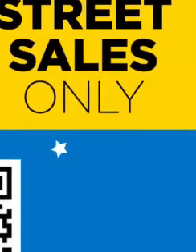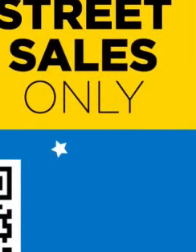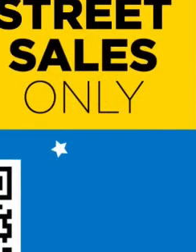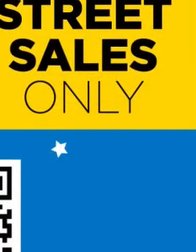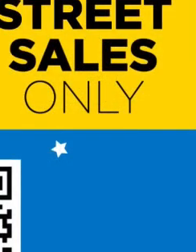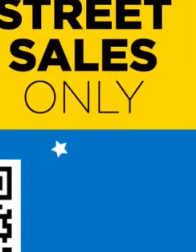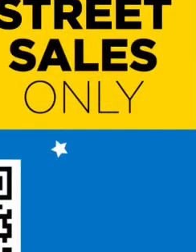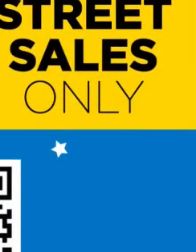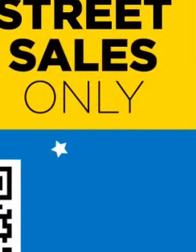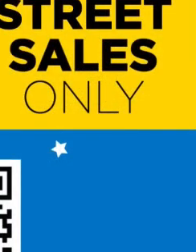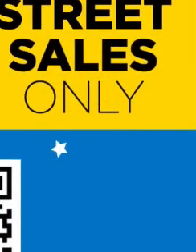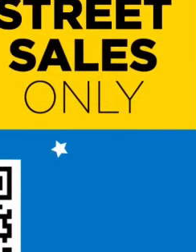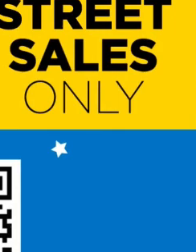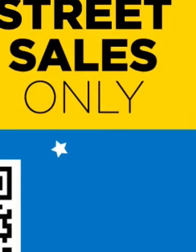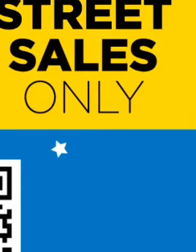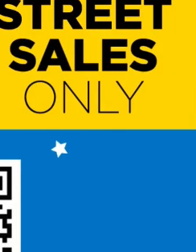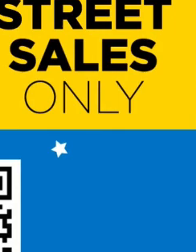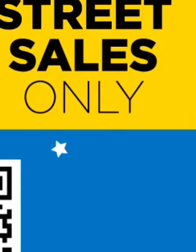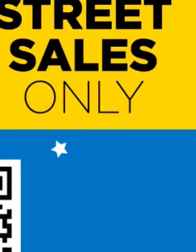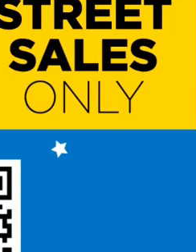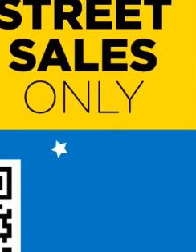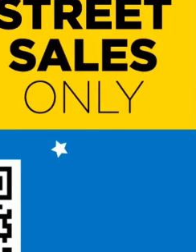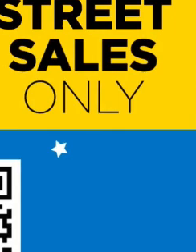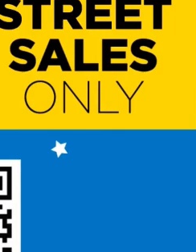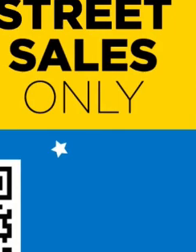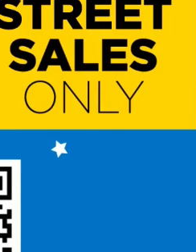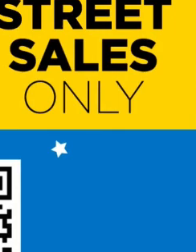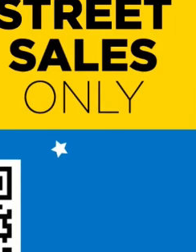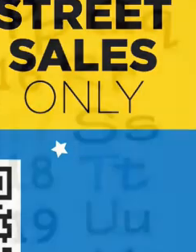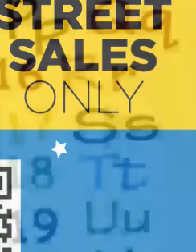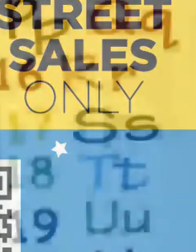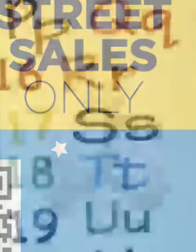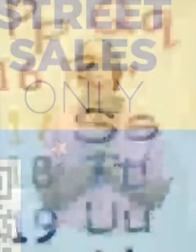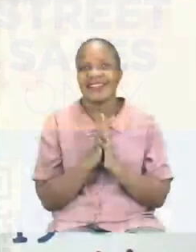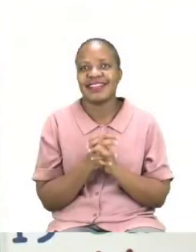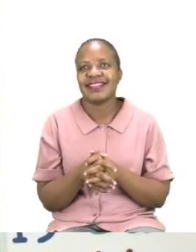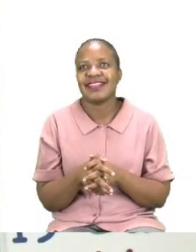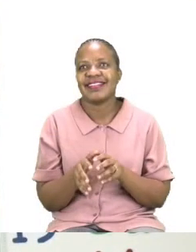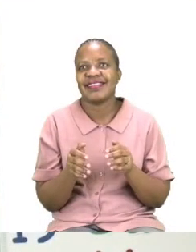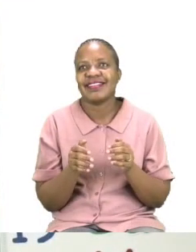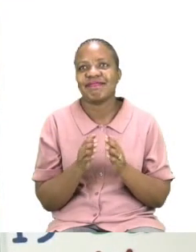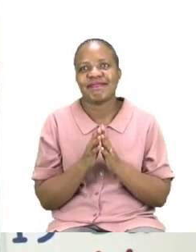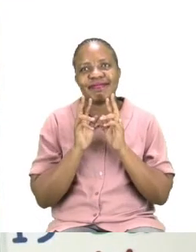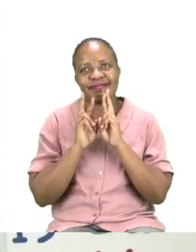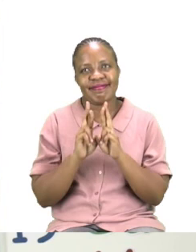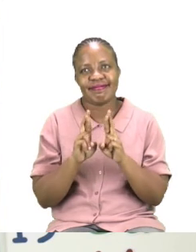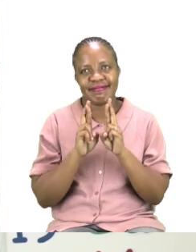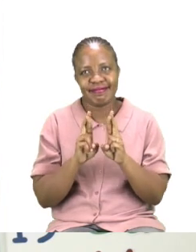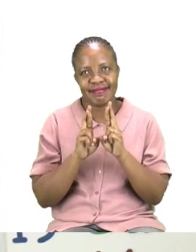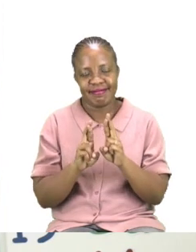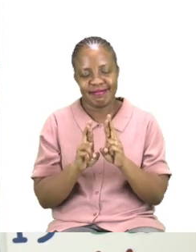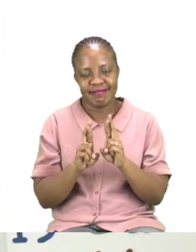Active Kids to watch your daily lesson and other fun activities with Zoe and Zoshi. I hope you managed to finish